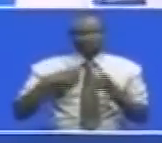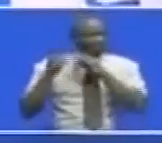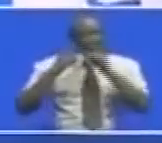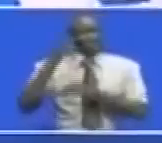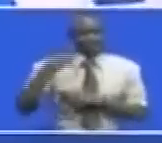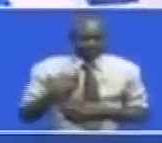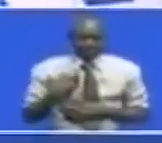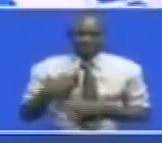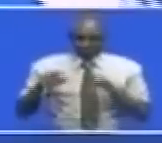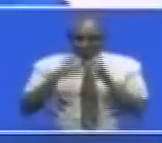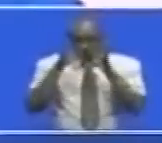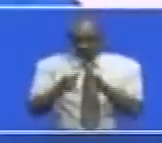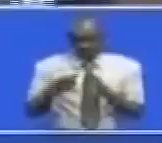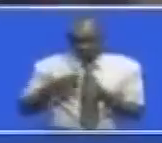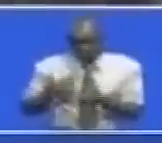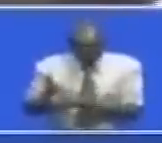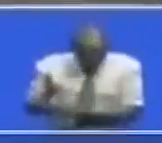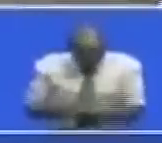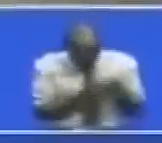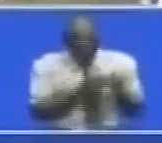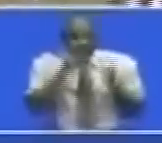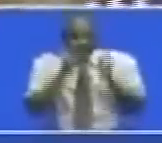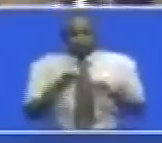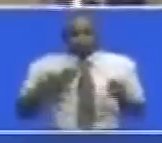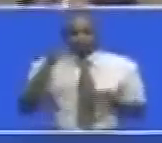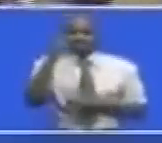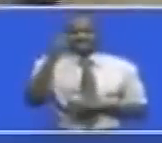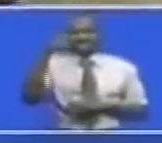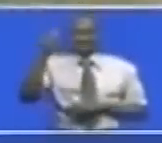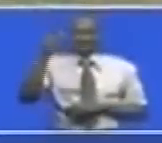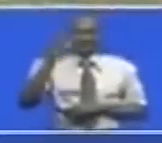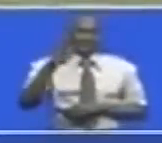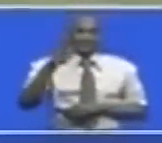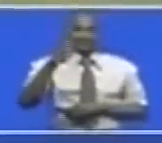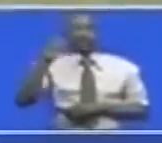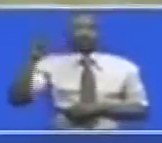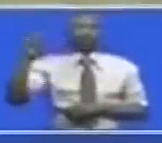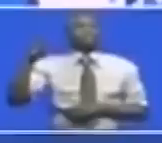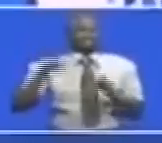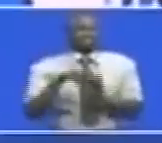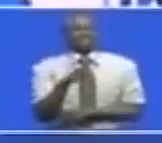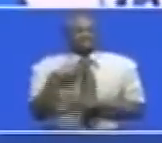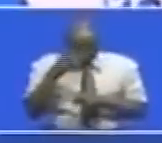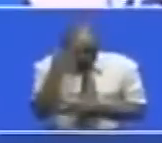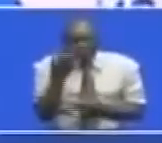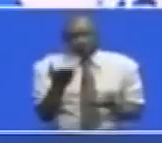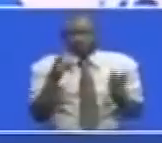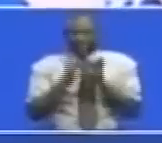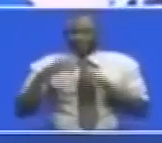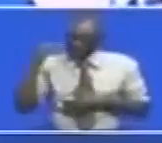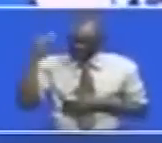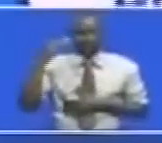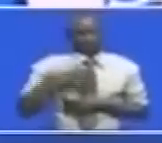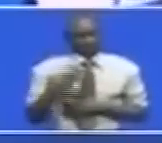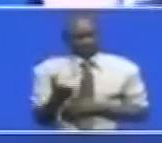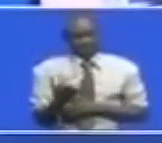like a golfer finally playing against Tiger Woods. Or swimming against Michael Phelps. It's something you can't